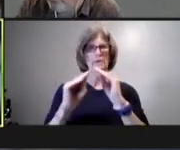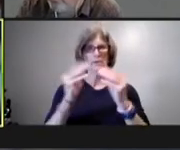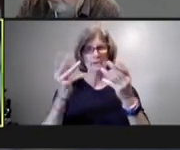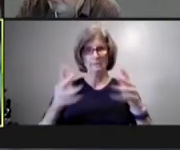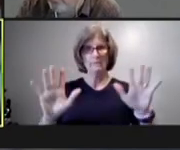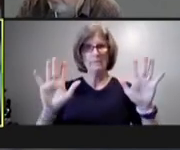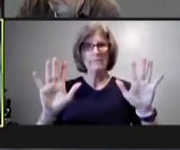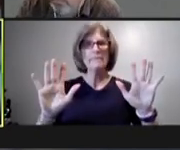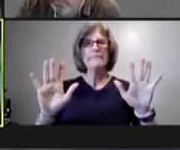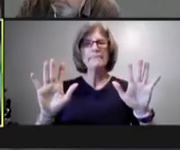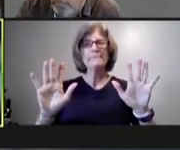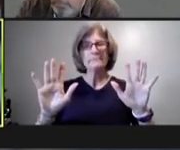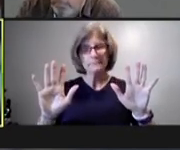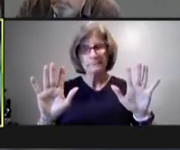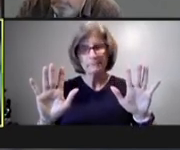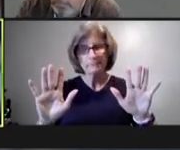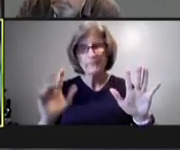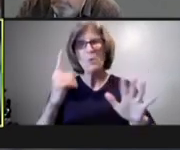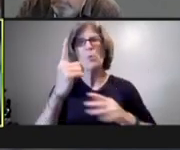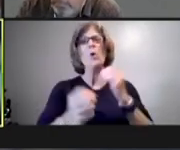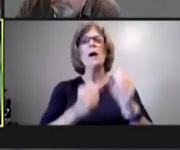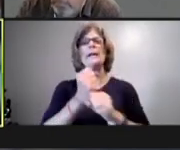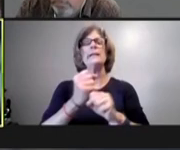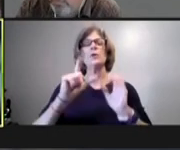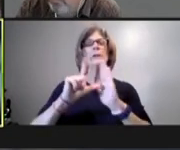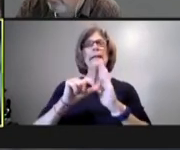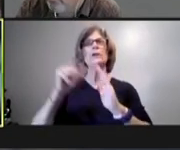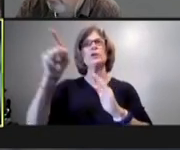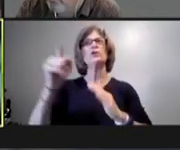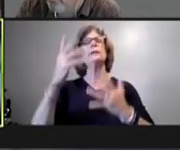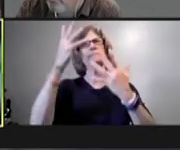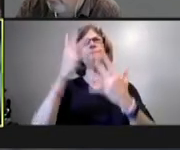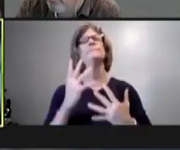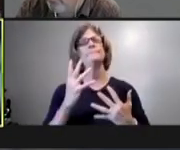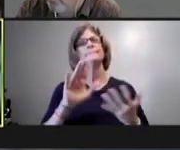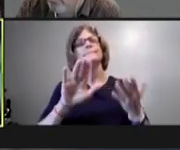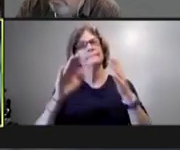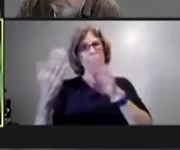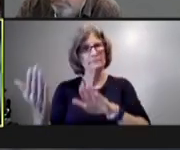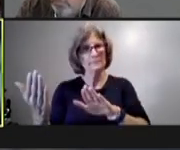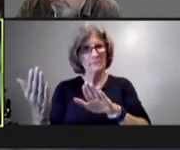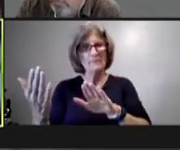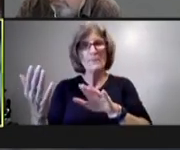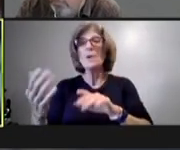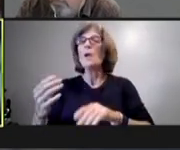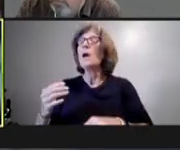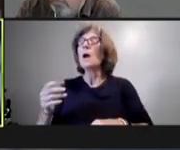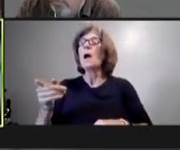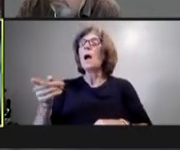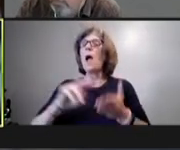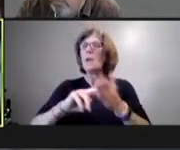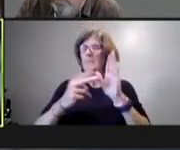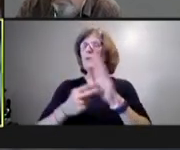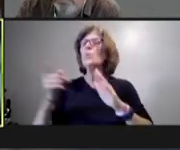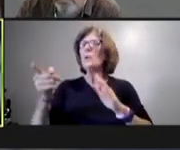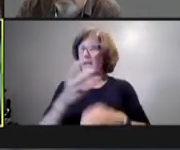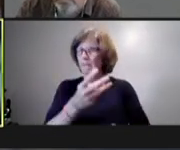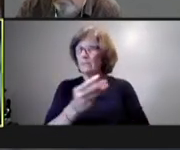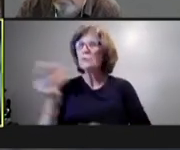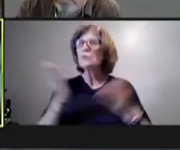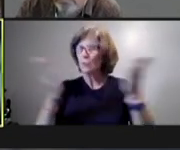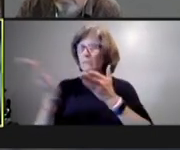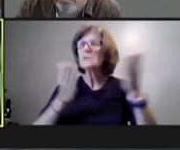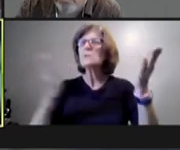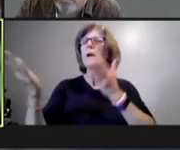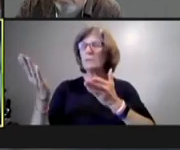unfortunately passed away. And she's not the only client that this has happened to that has passed away during the process with FHP. And